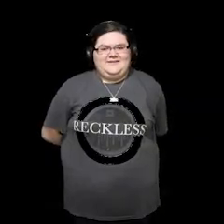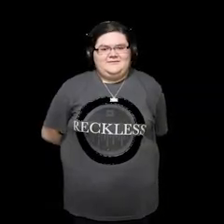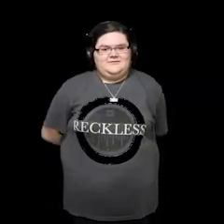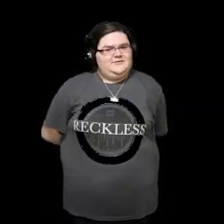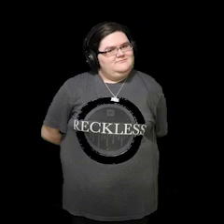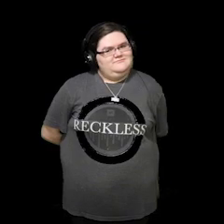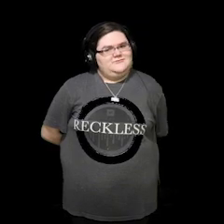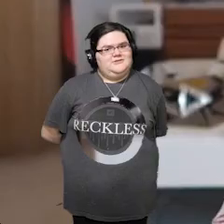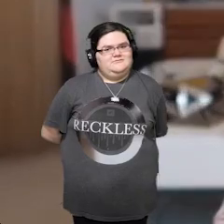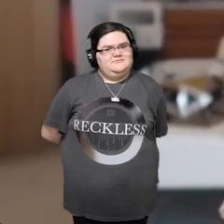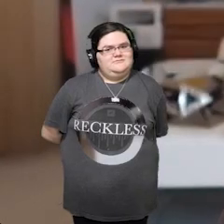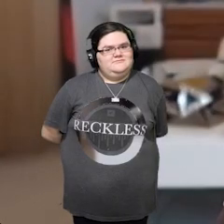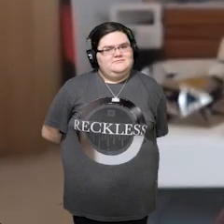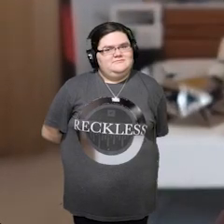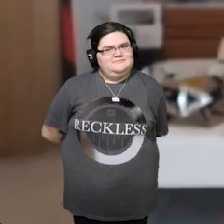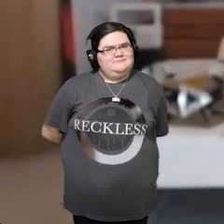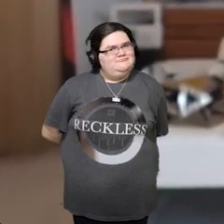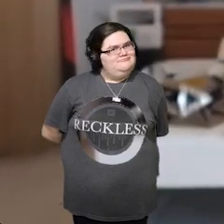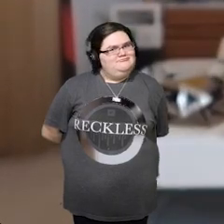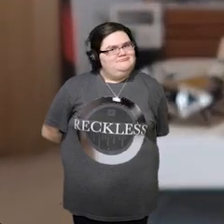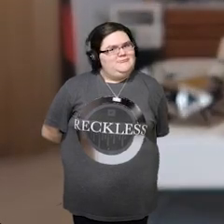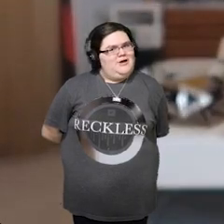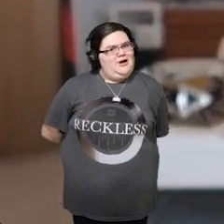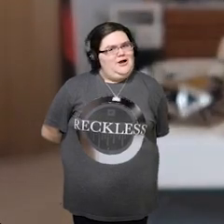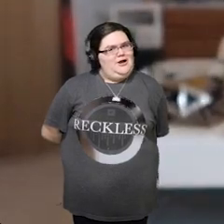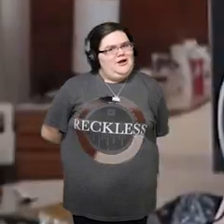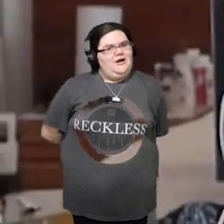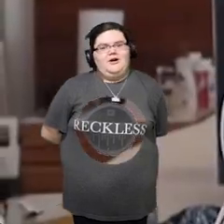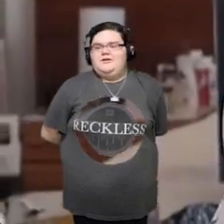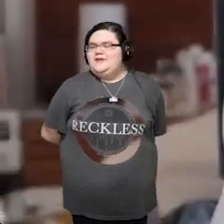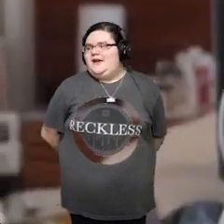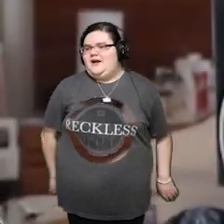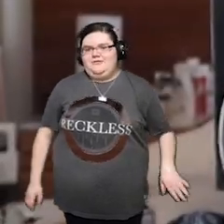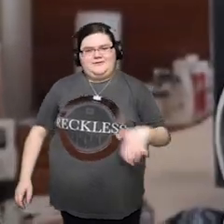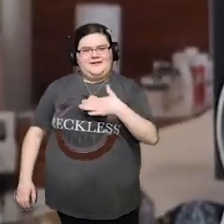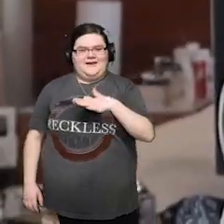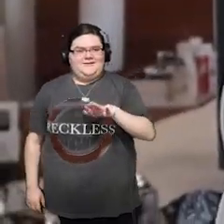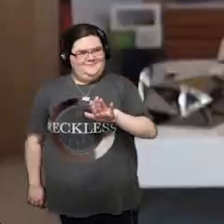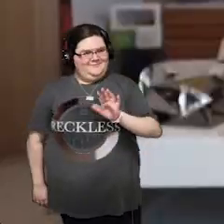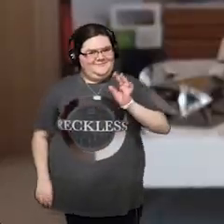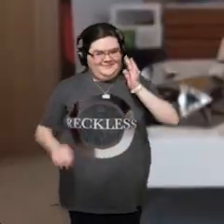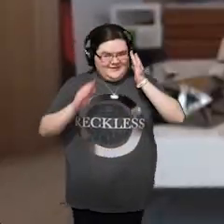COVID! To be honest, I have been overworking myself.